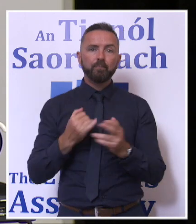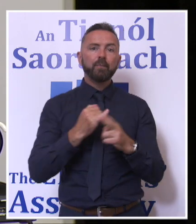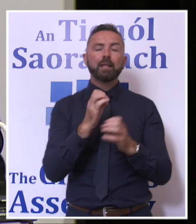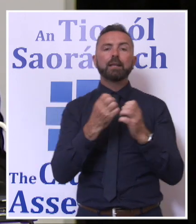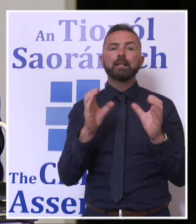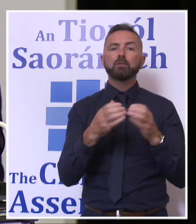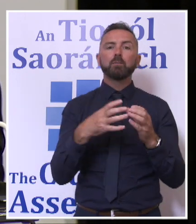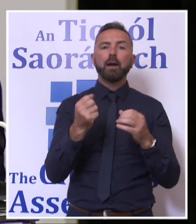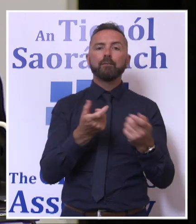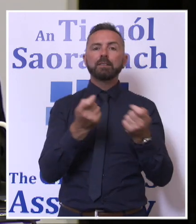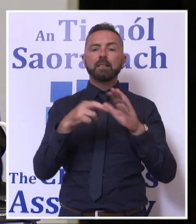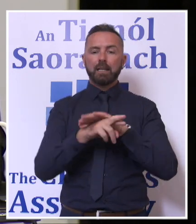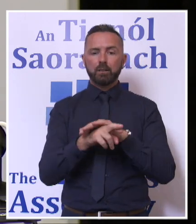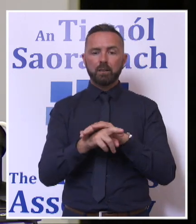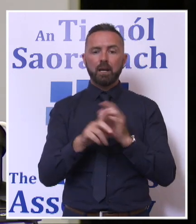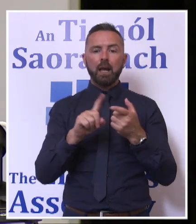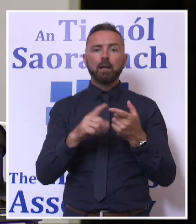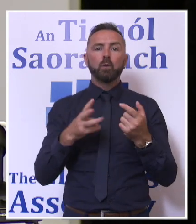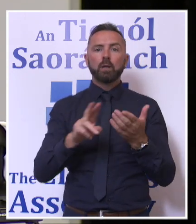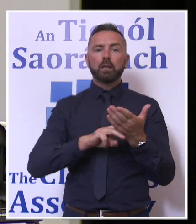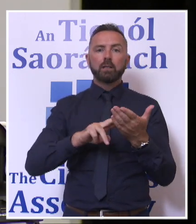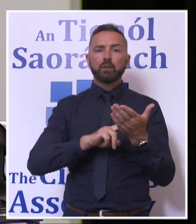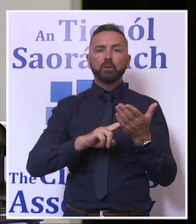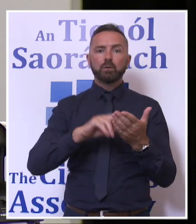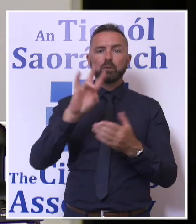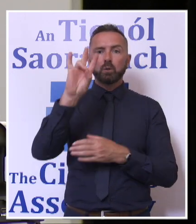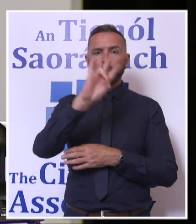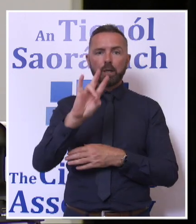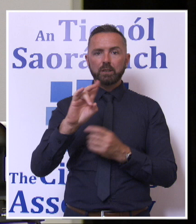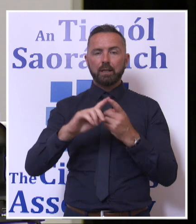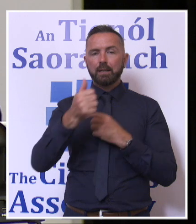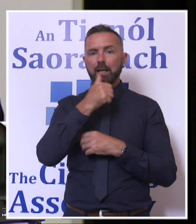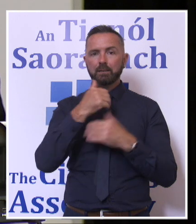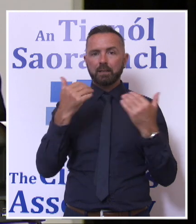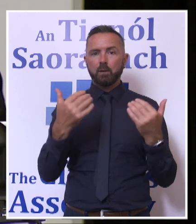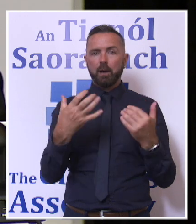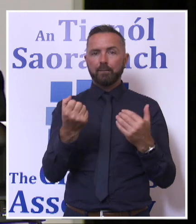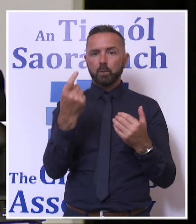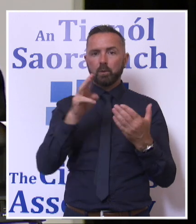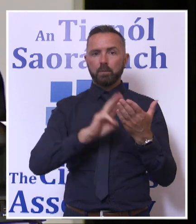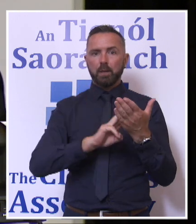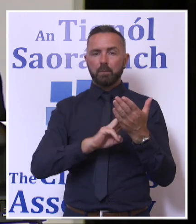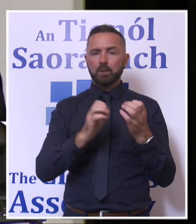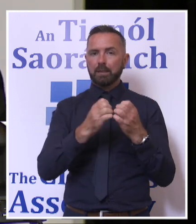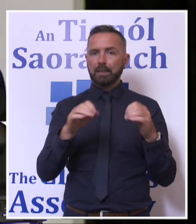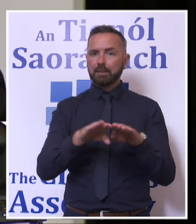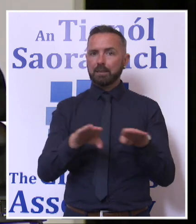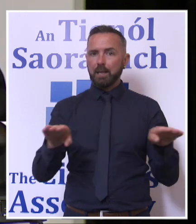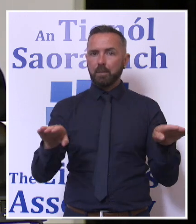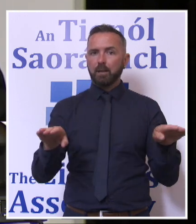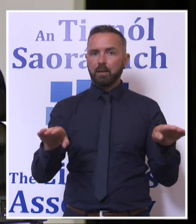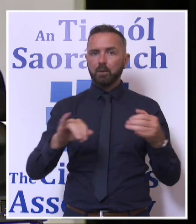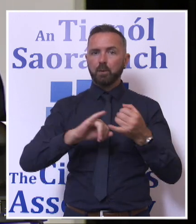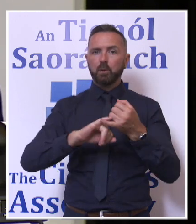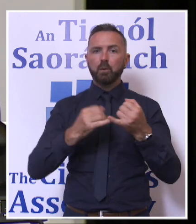group we have a facilitator, and we're going to use the Q&A now that will we'll have one member of each table